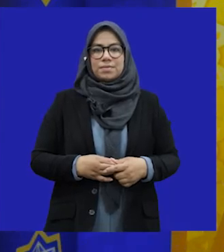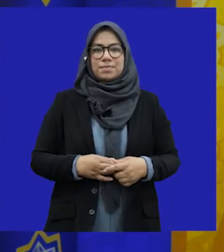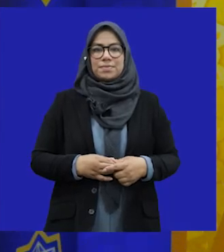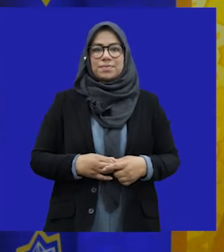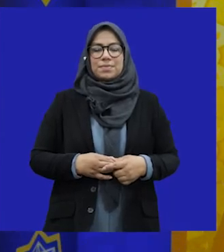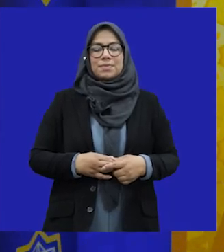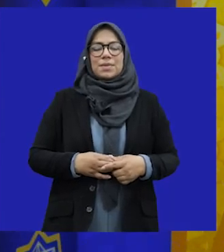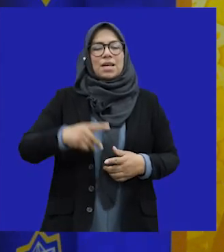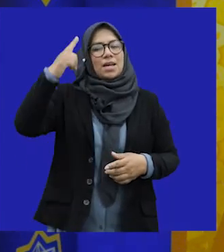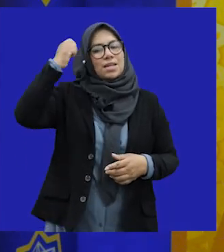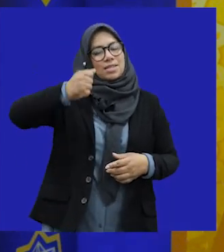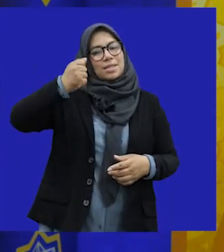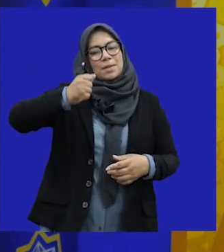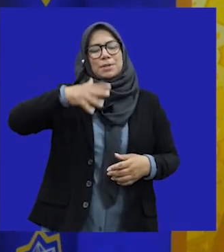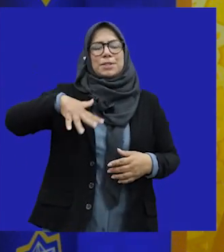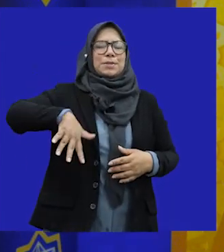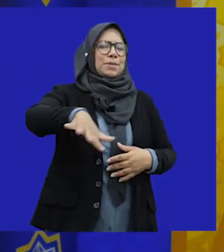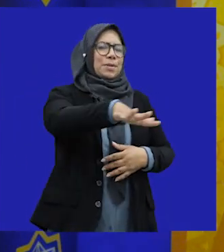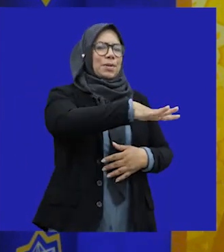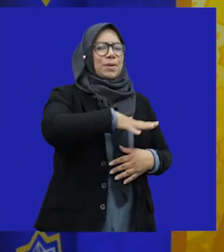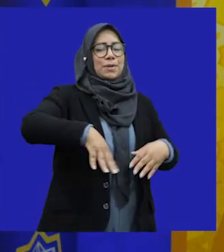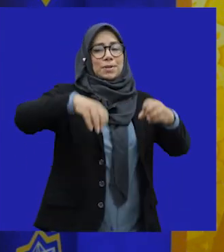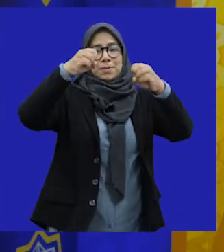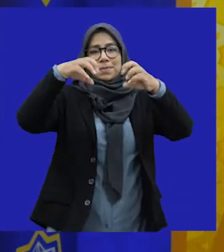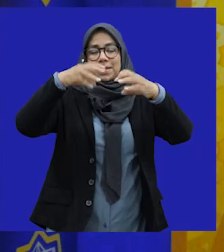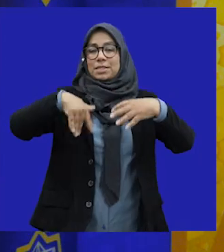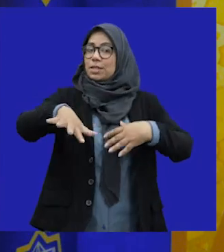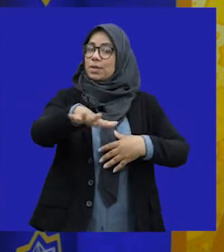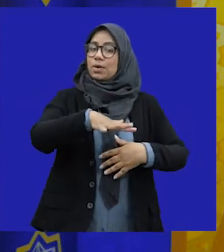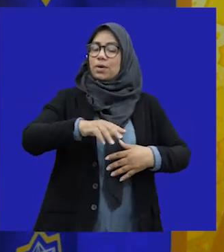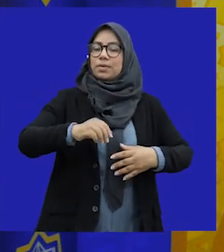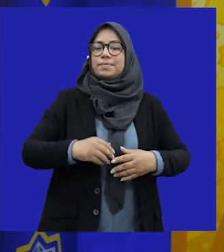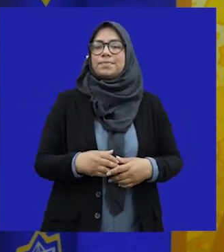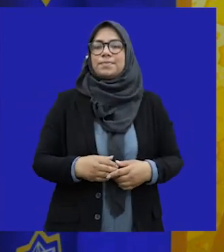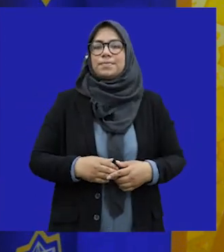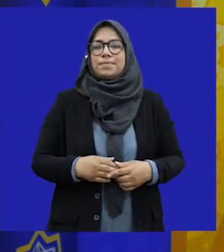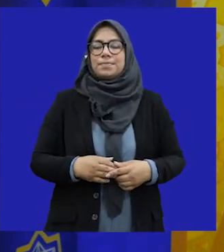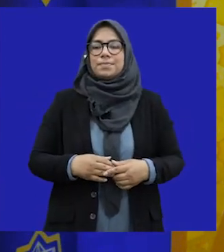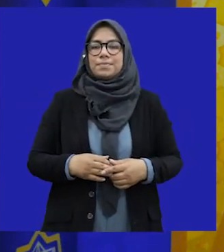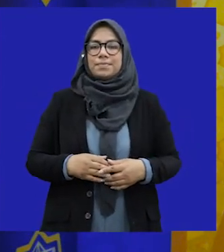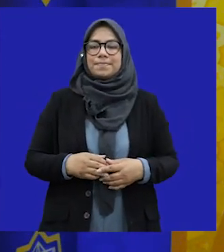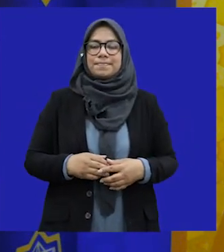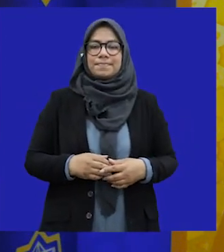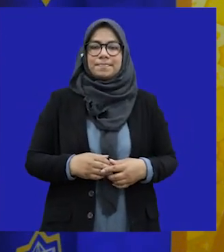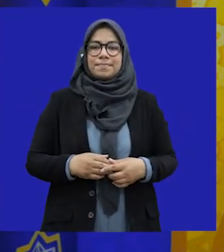Dear brothers and sisters, Assalamu alaikum wa rahmatullahi wa barakatuh.